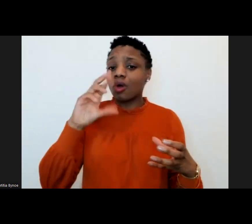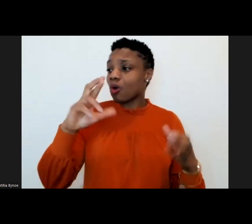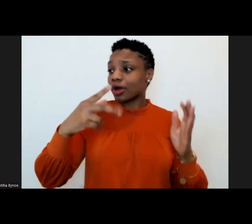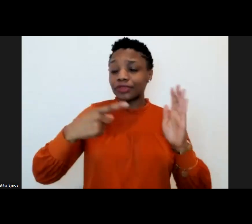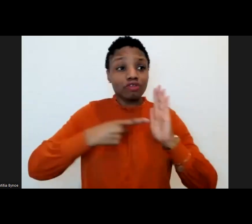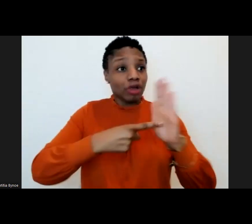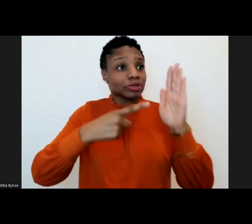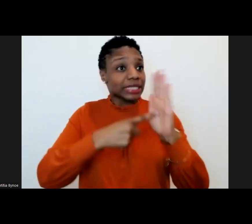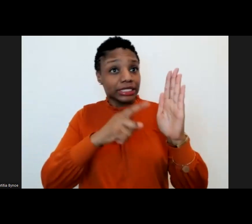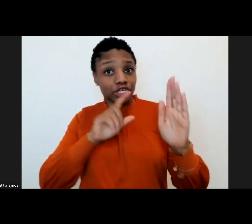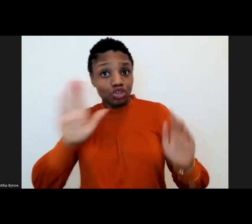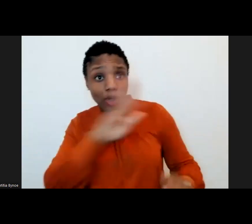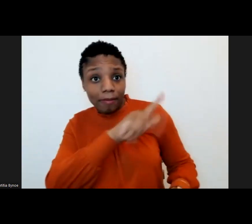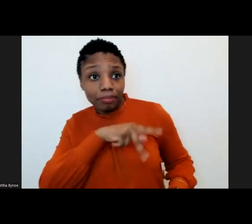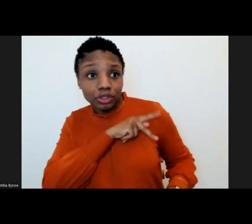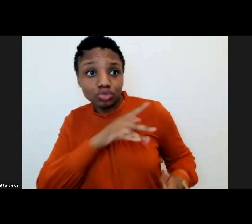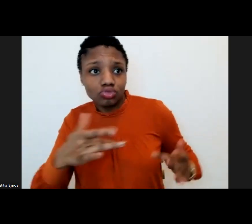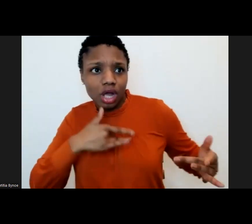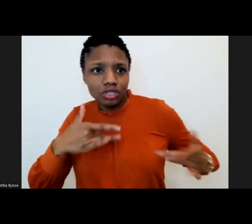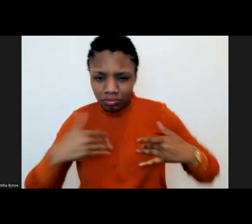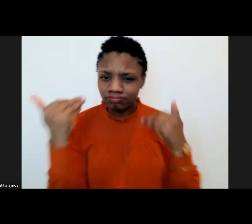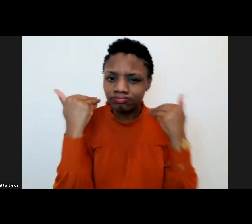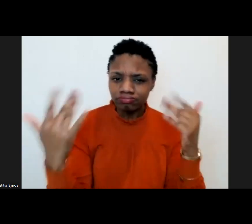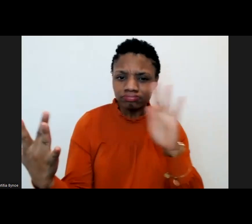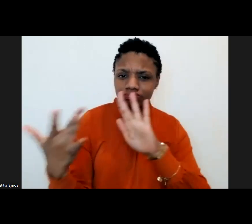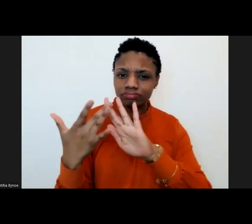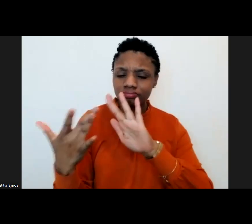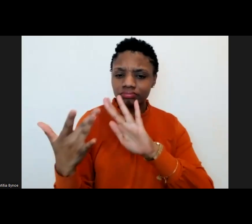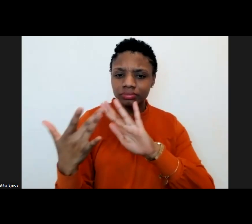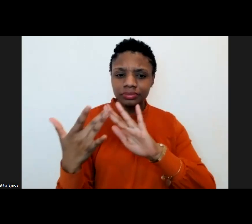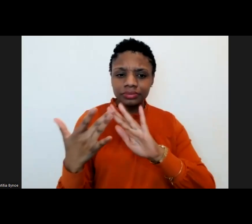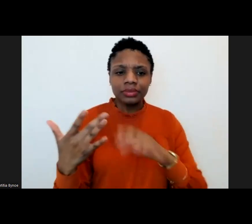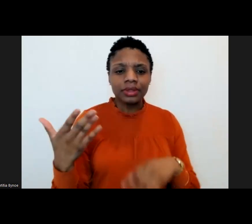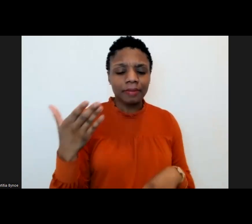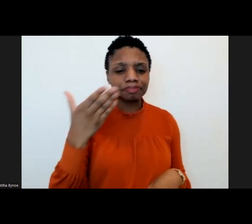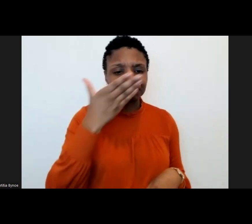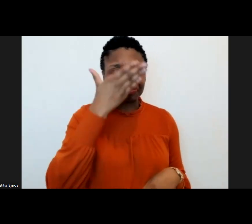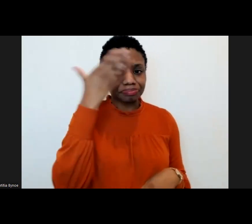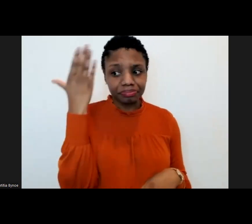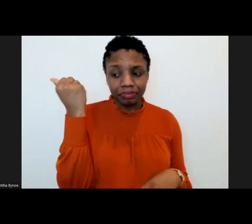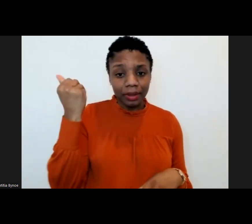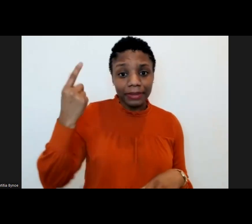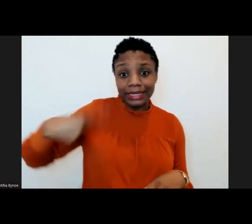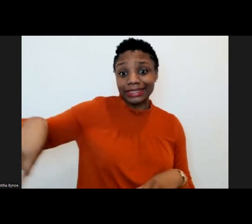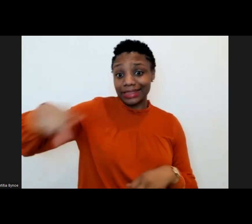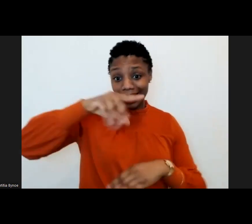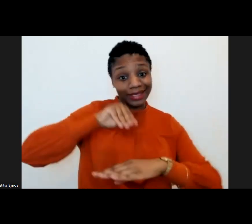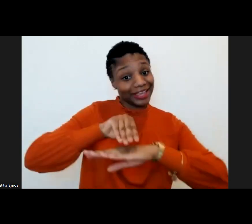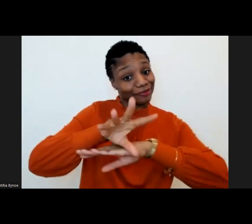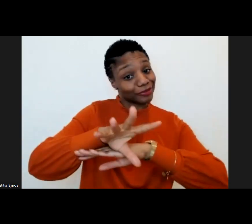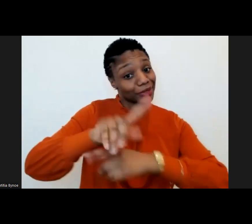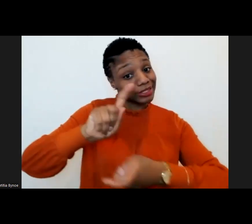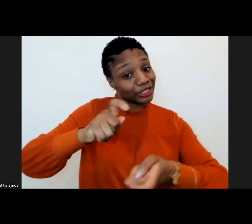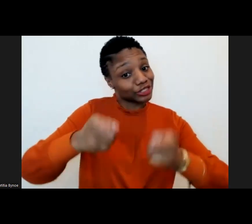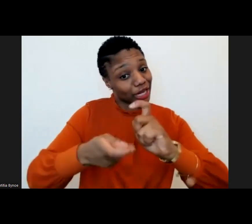that you may have, to raise your concerns to them, because they're able to influence the process. And so I've been trying to